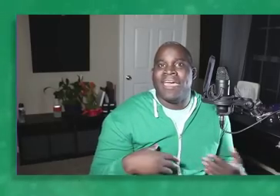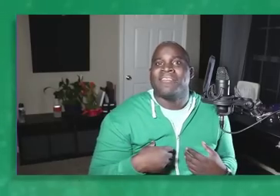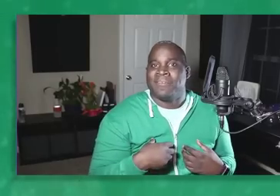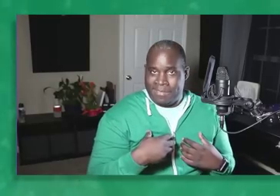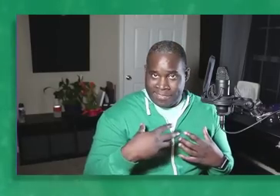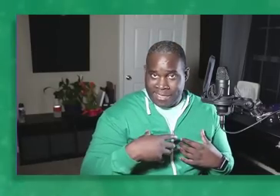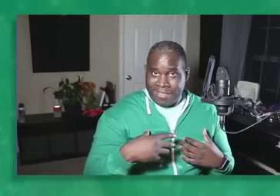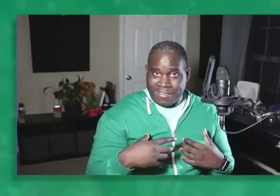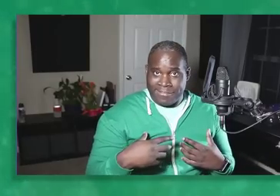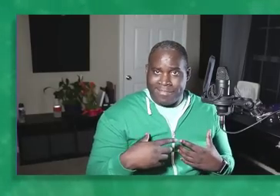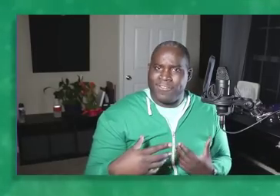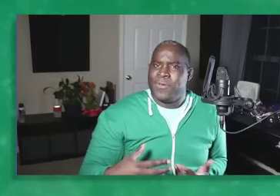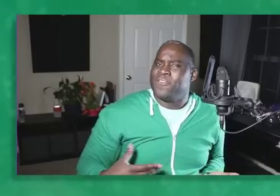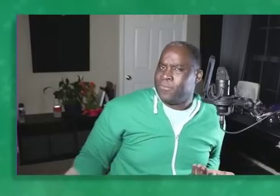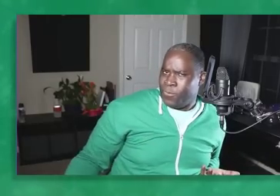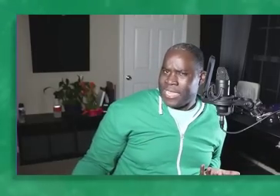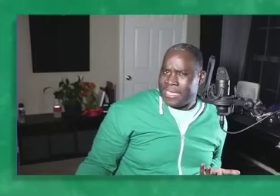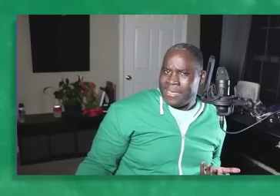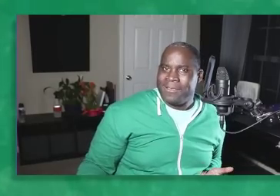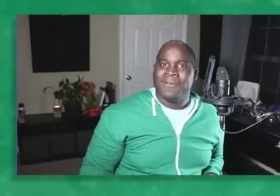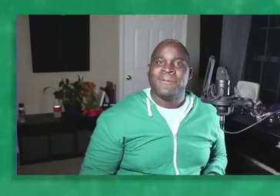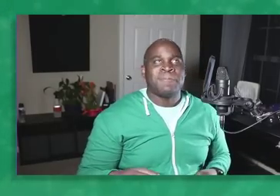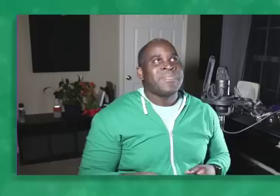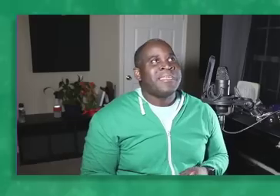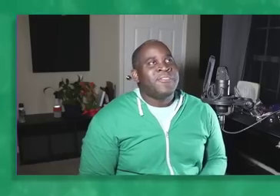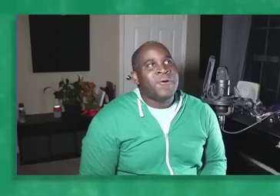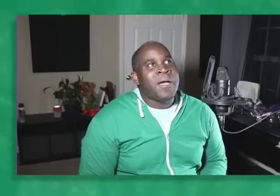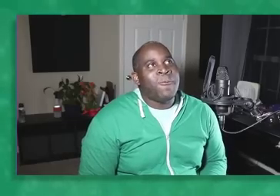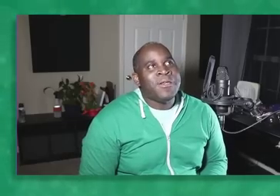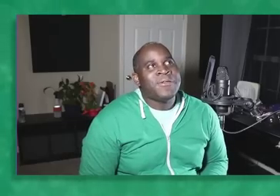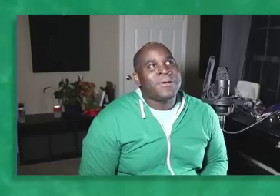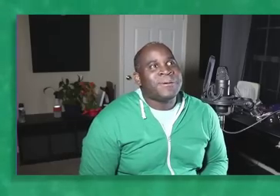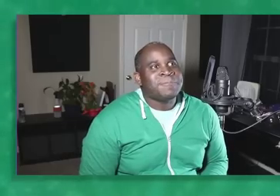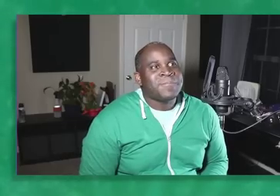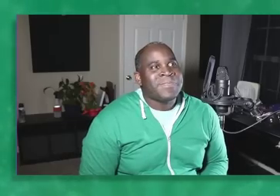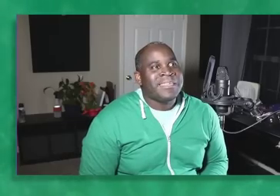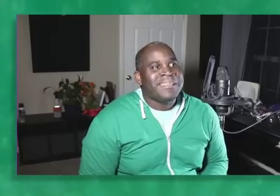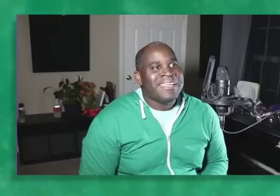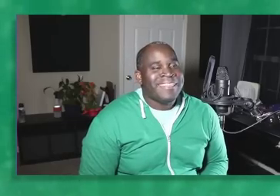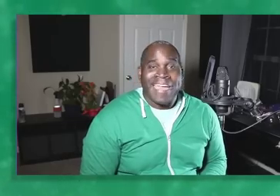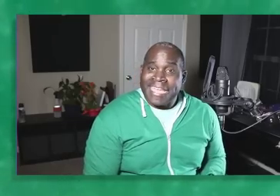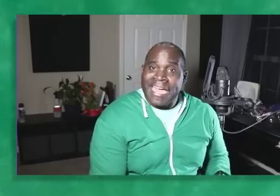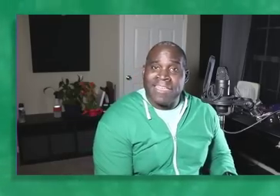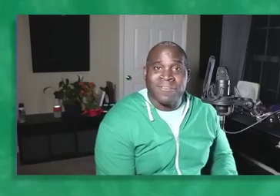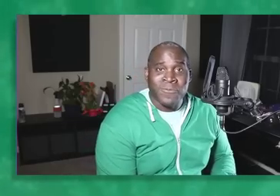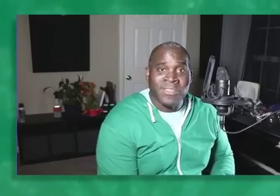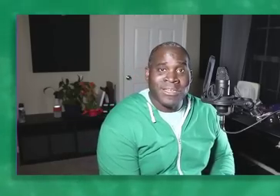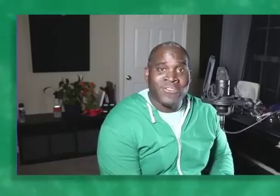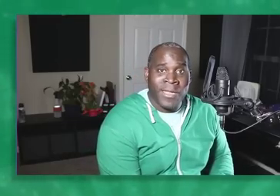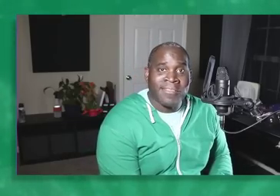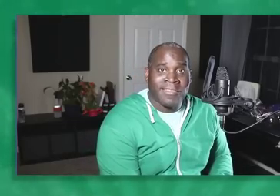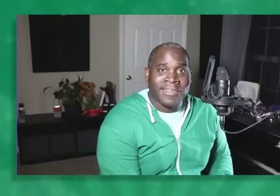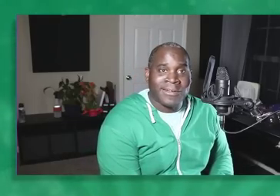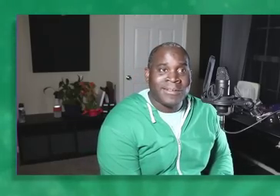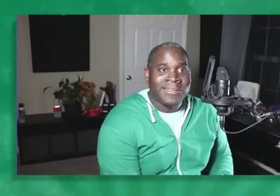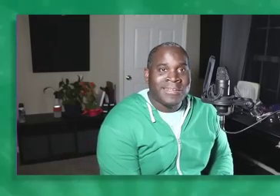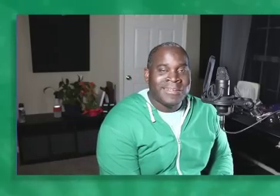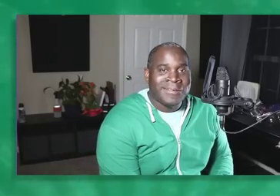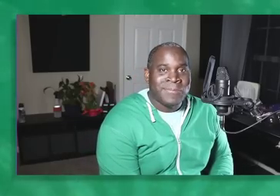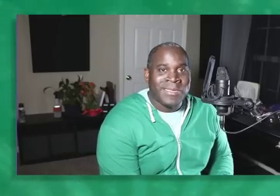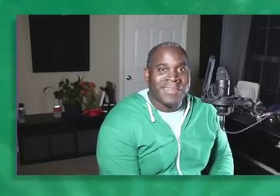interpreted as, in the context of the situation, we. Though I wonder, that guy is a really good